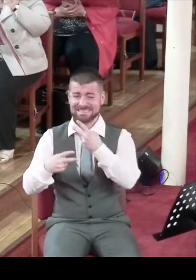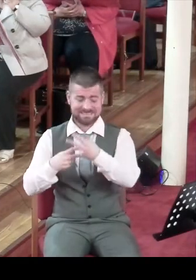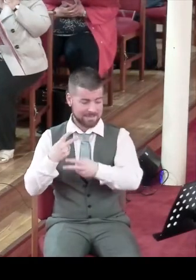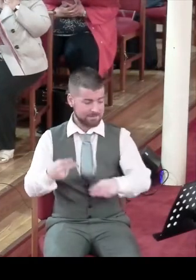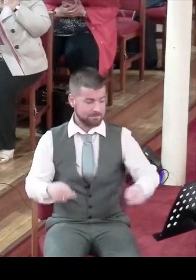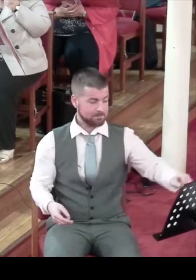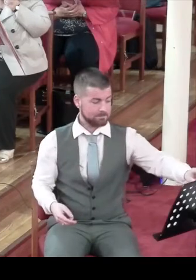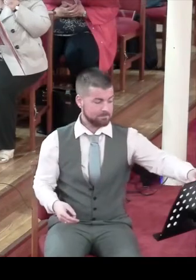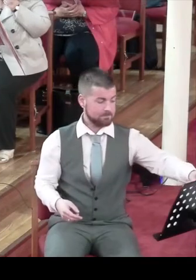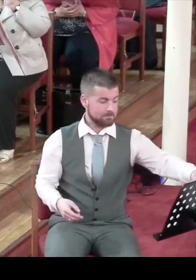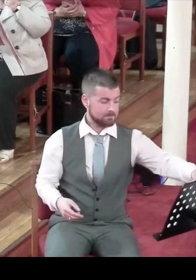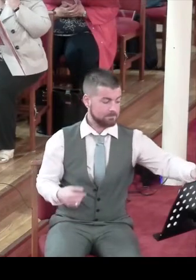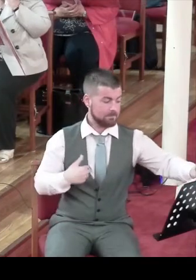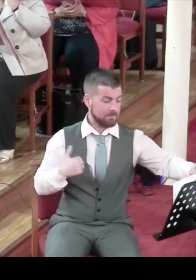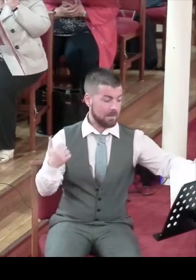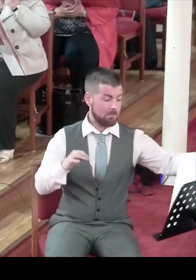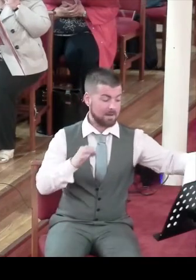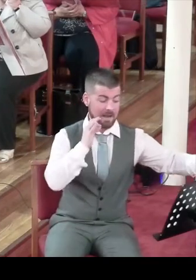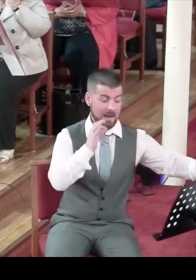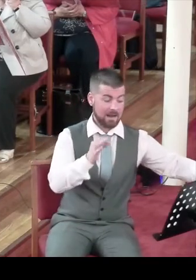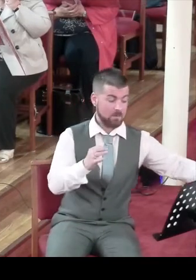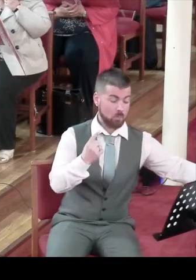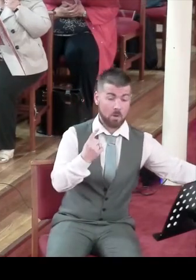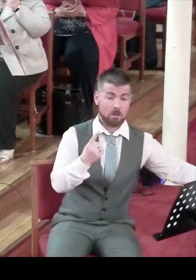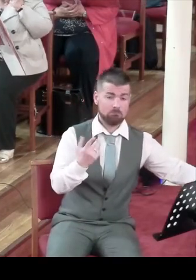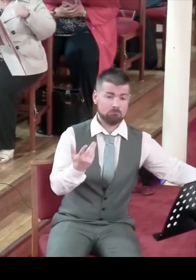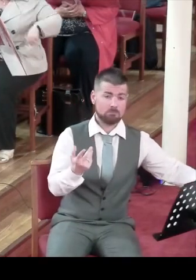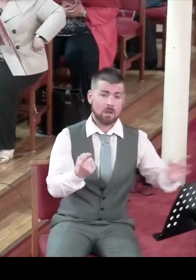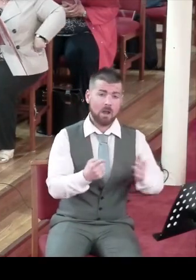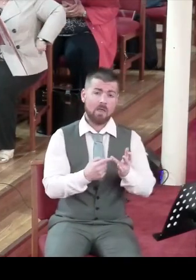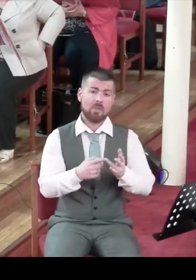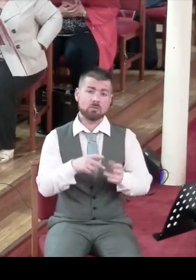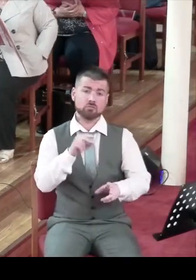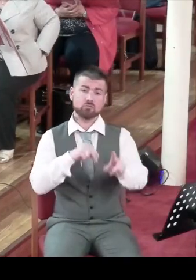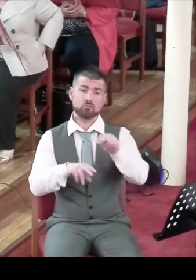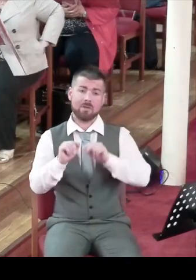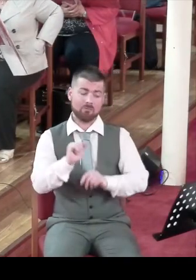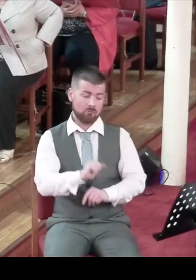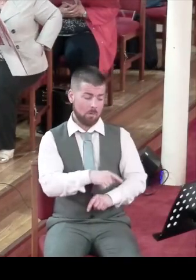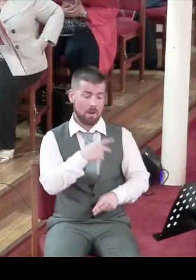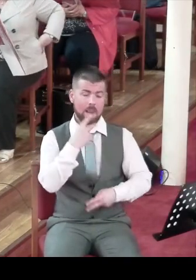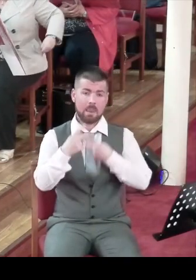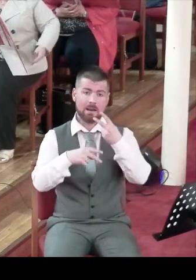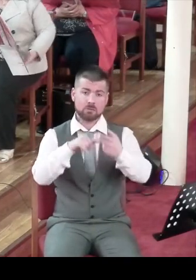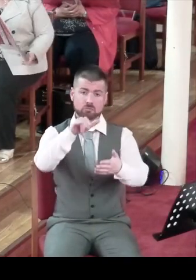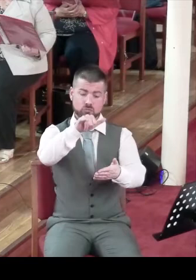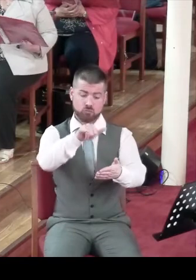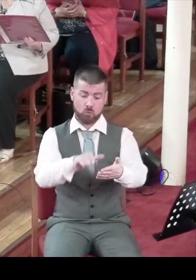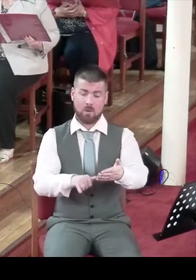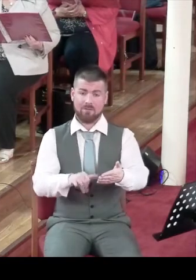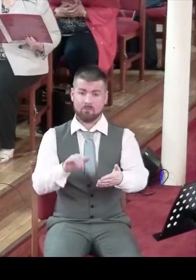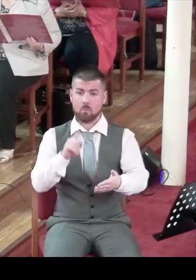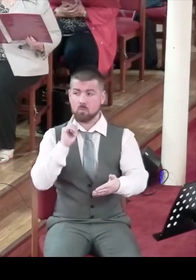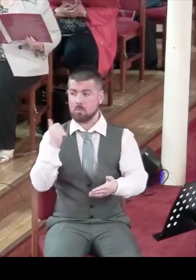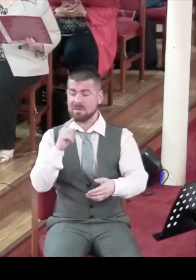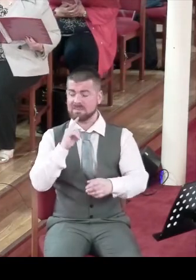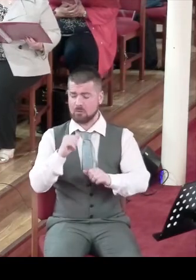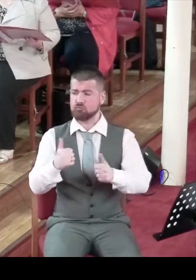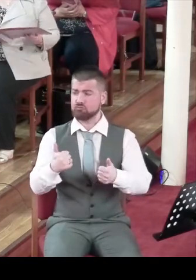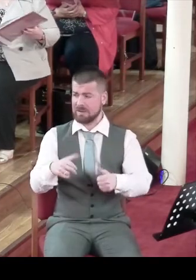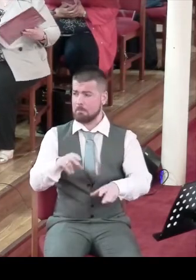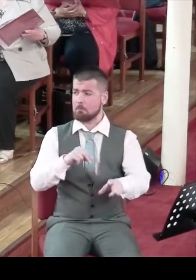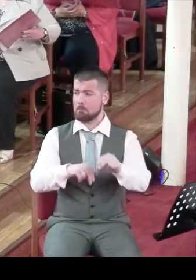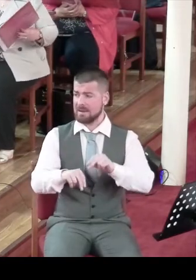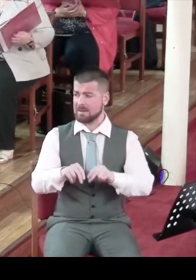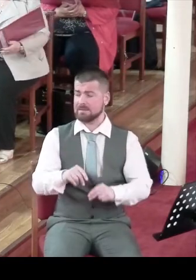actually, I requested that they sing one of the other choices that was in amongst the hymn choices from the ladies, which is "Great